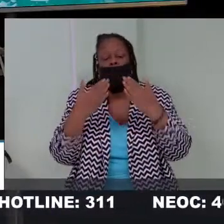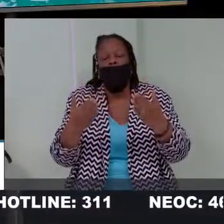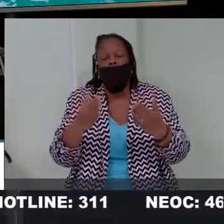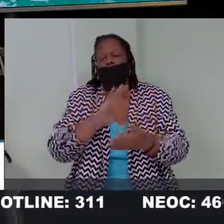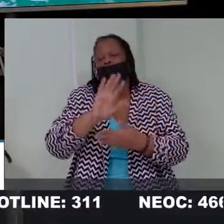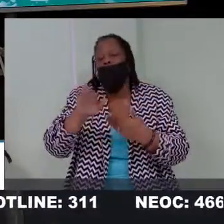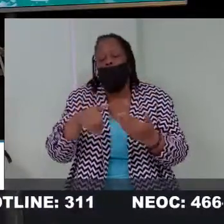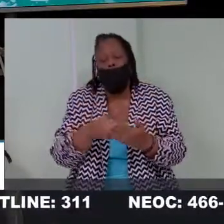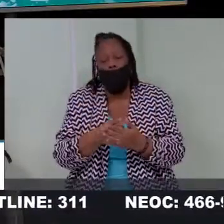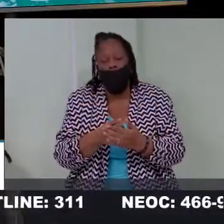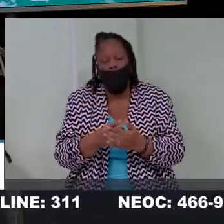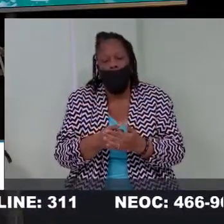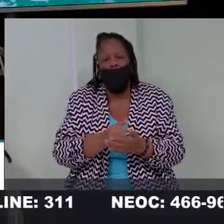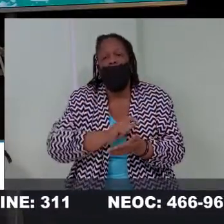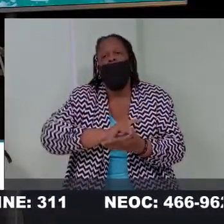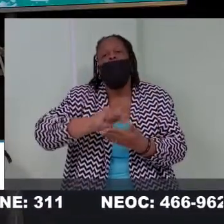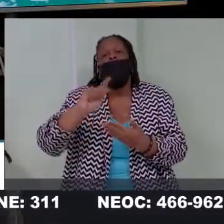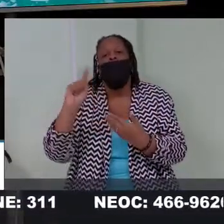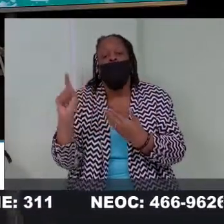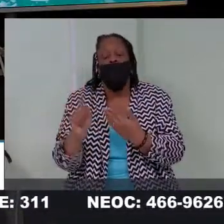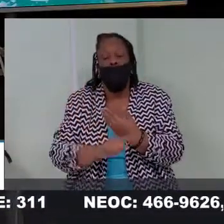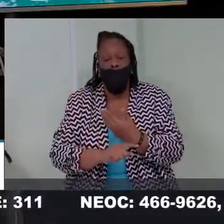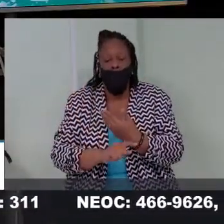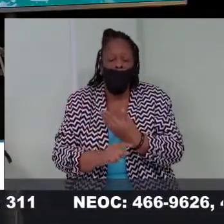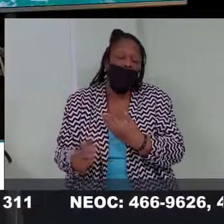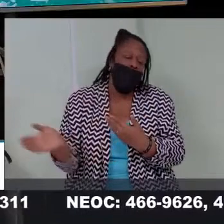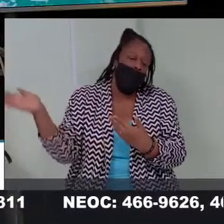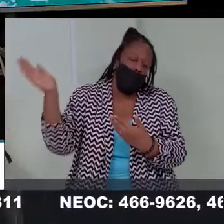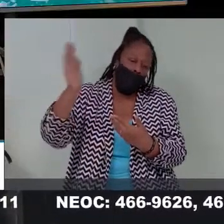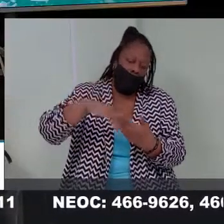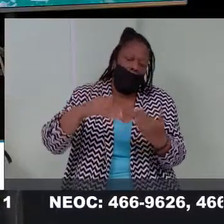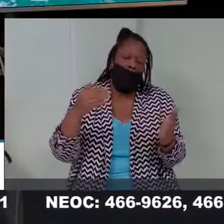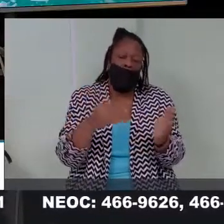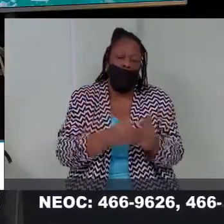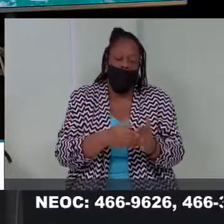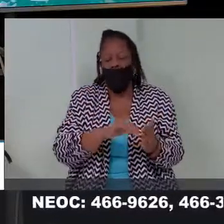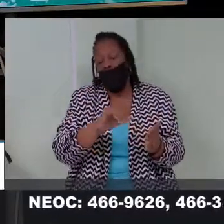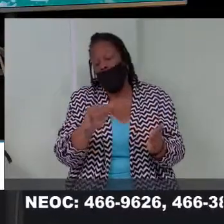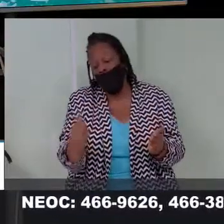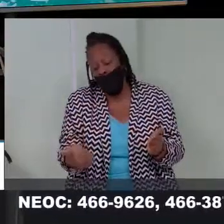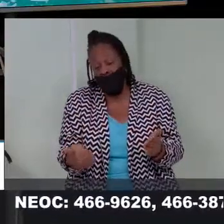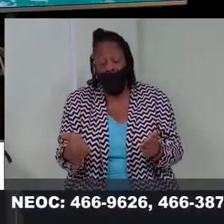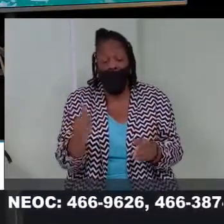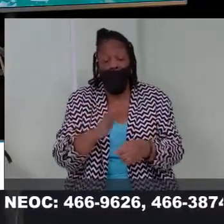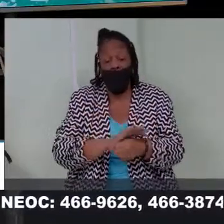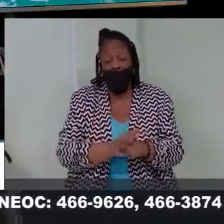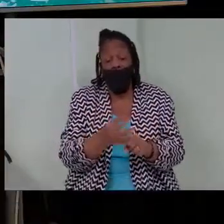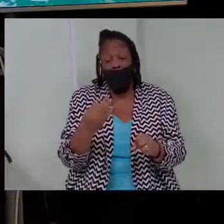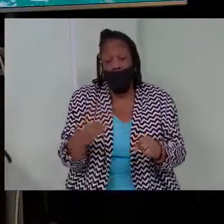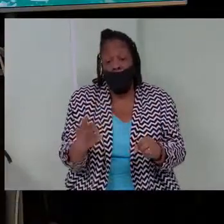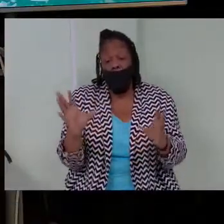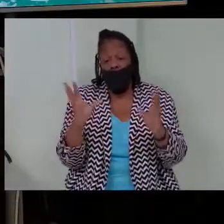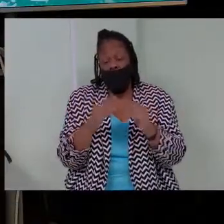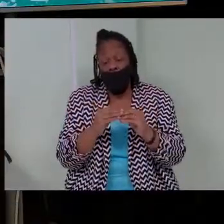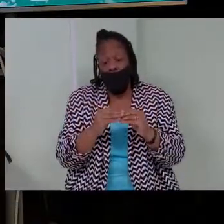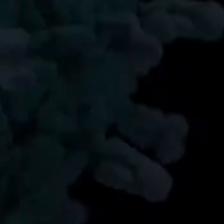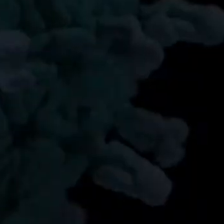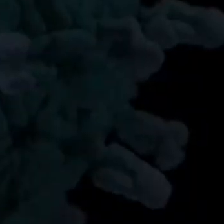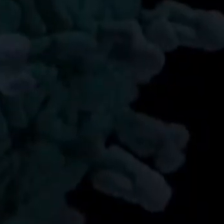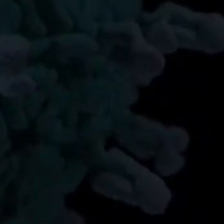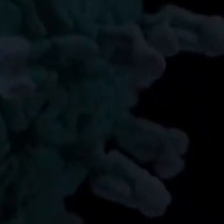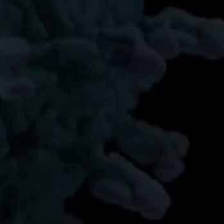Next week we will be back with another COVID-19 briefing. Until then, take care.